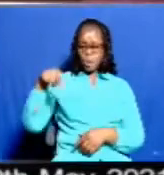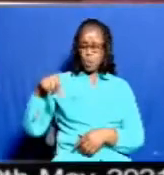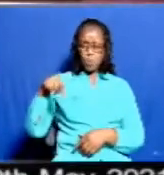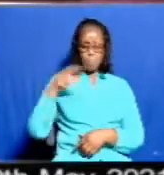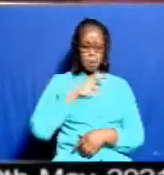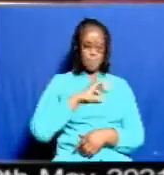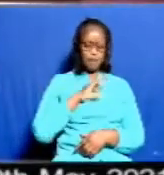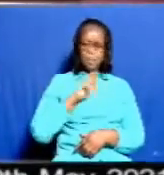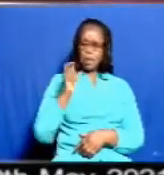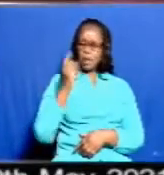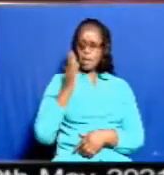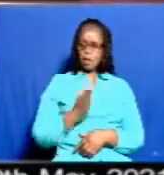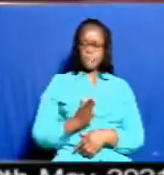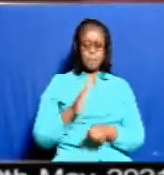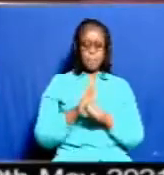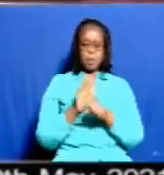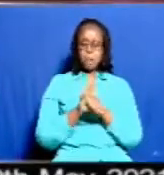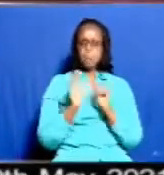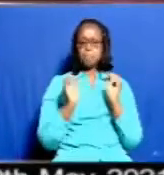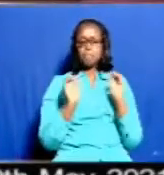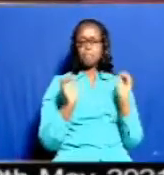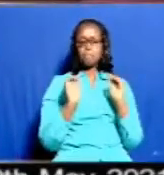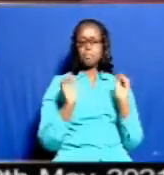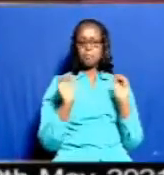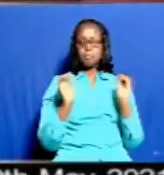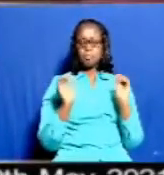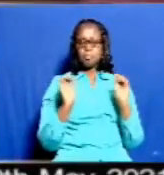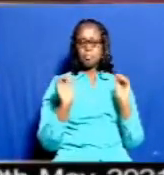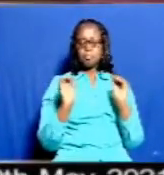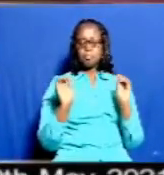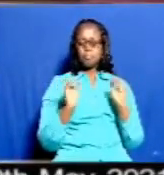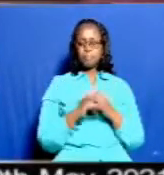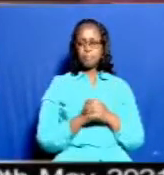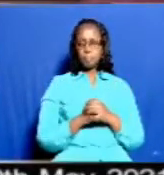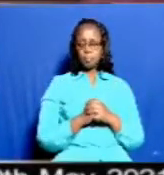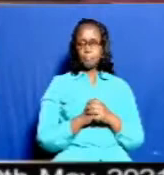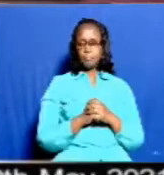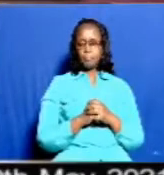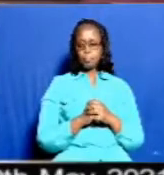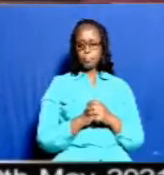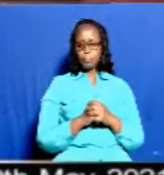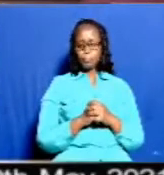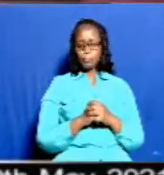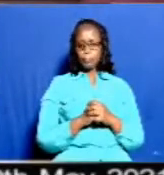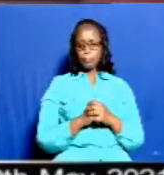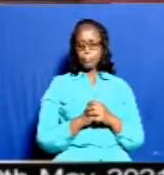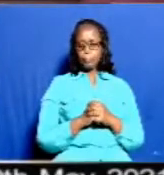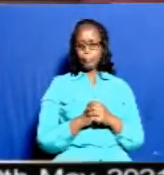despite of pumping a lot of Kenyan money, taxpayers' money, in the state body.